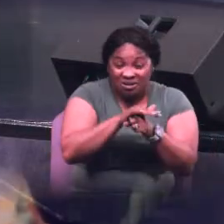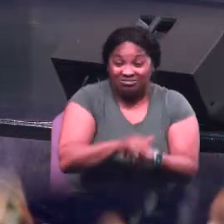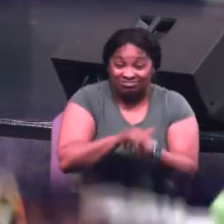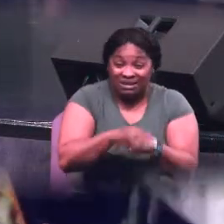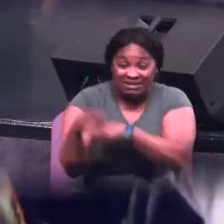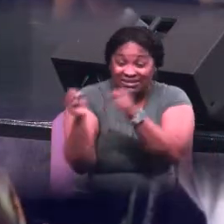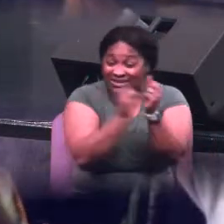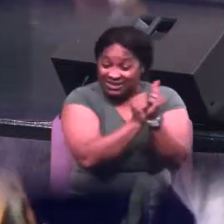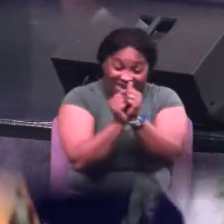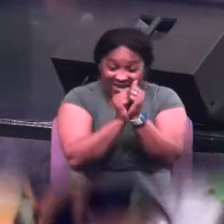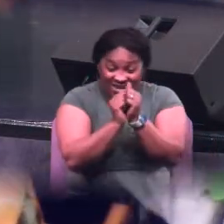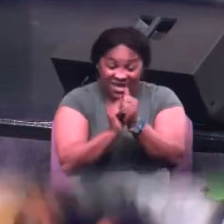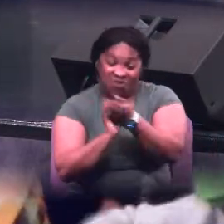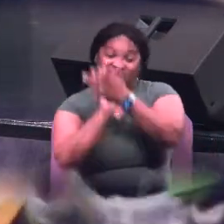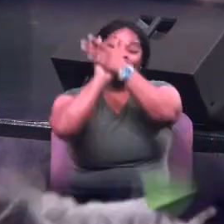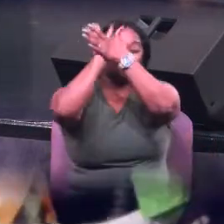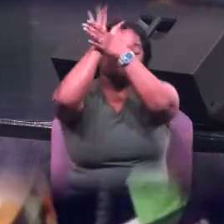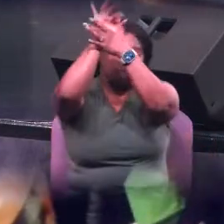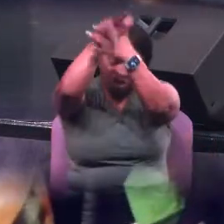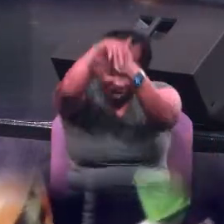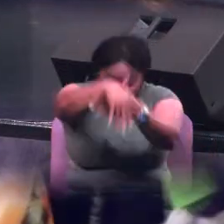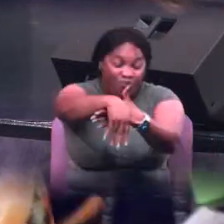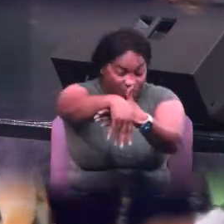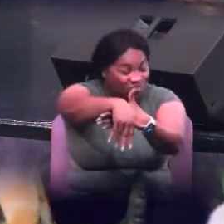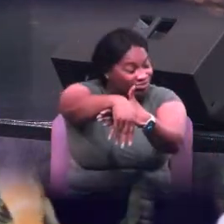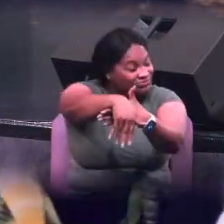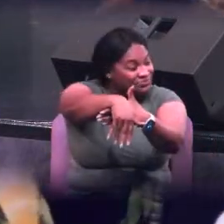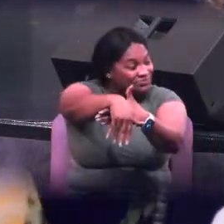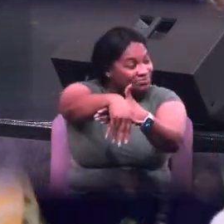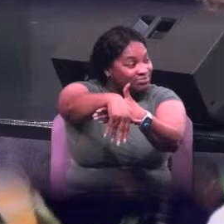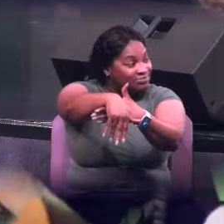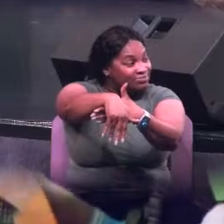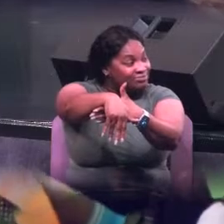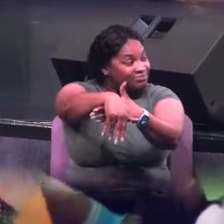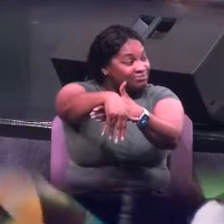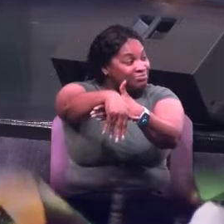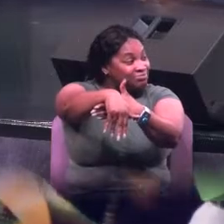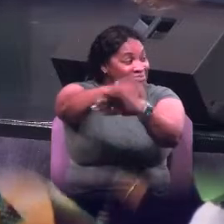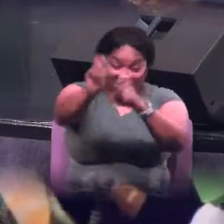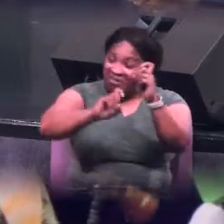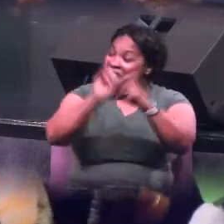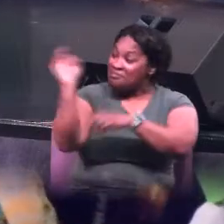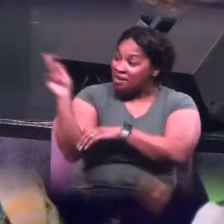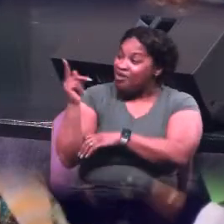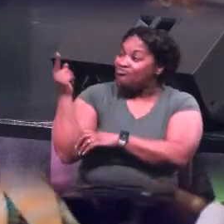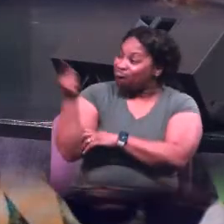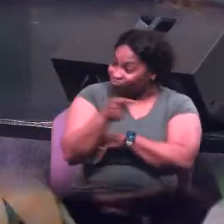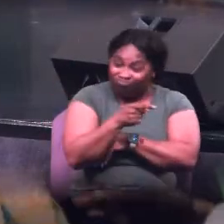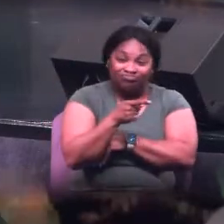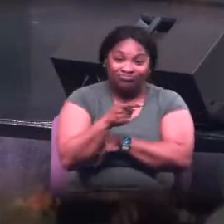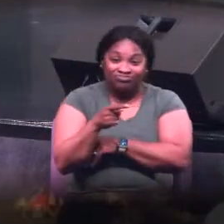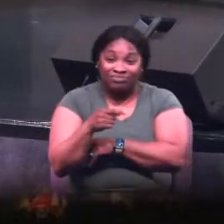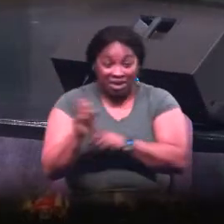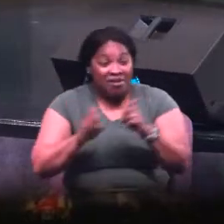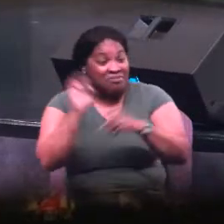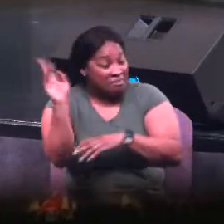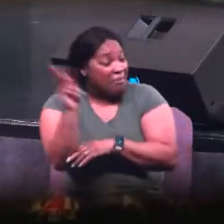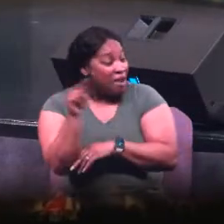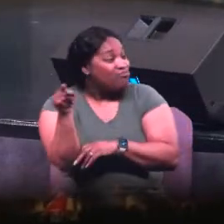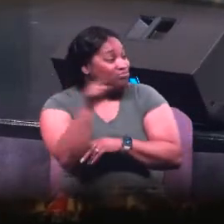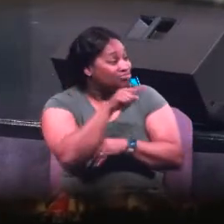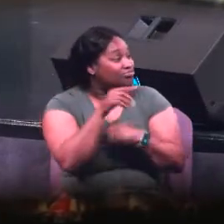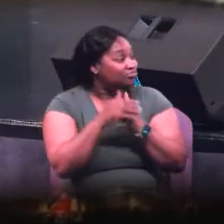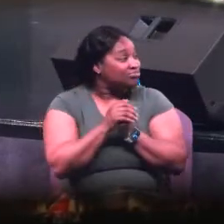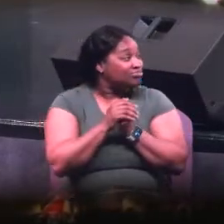down, shaken together, running over? He'll give it back to you. He'll give it back to